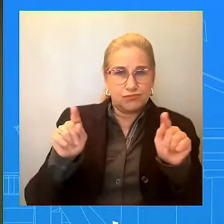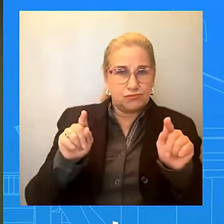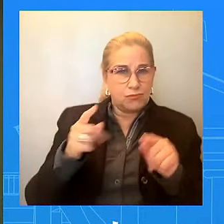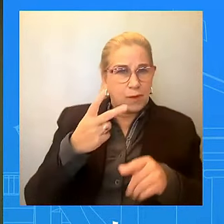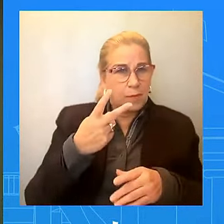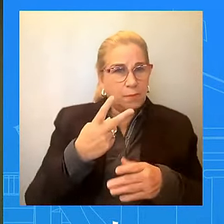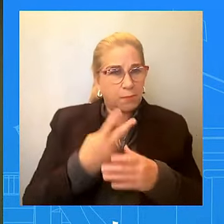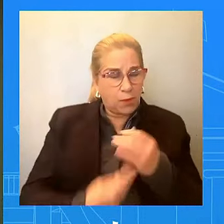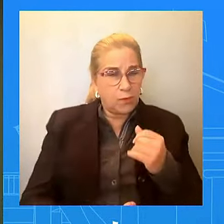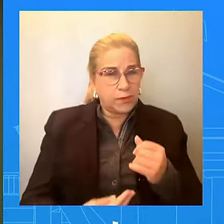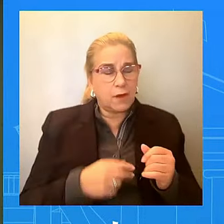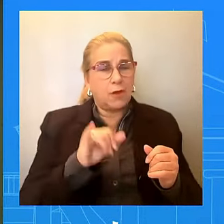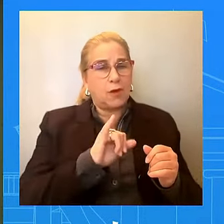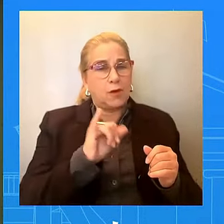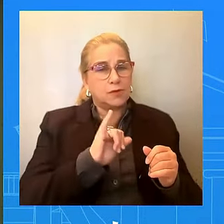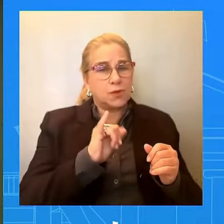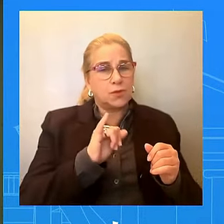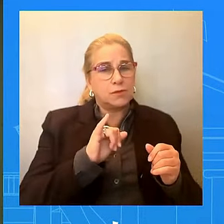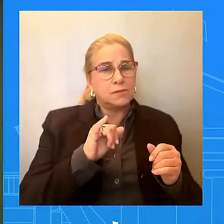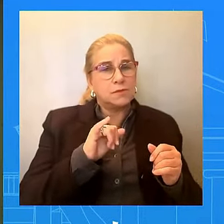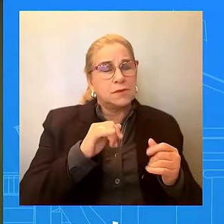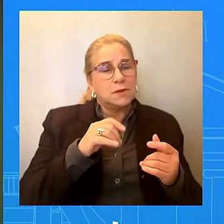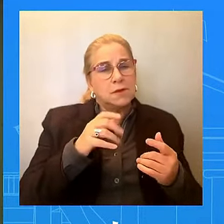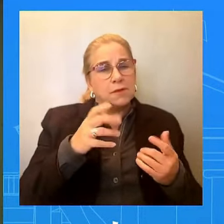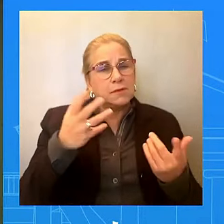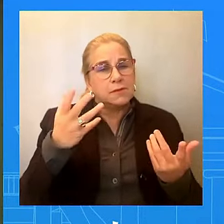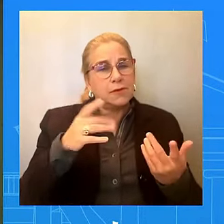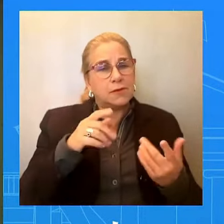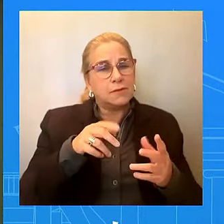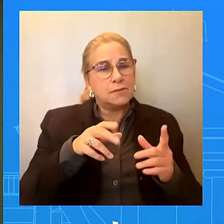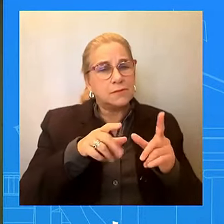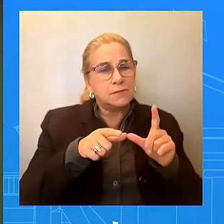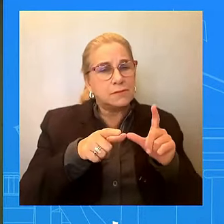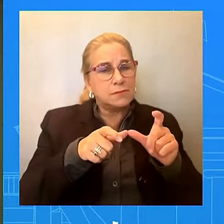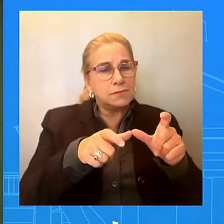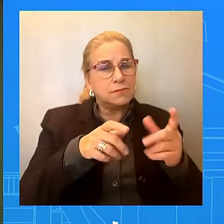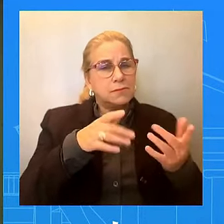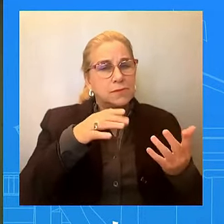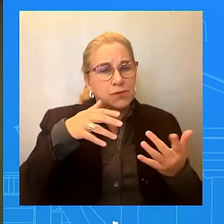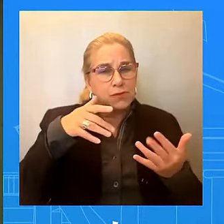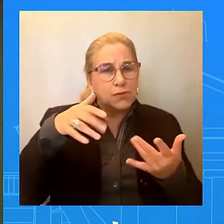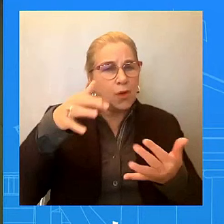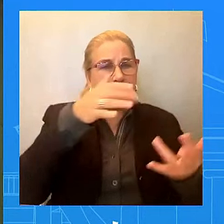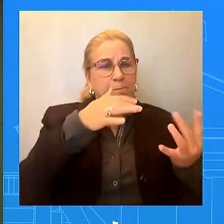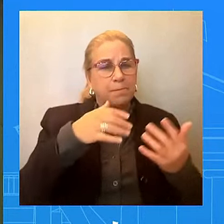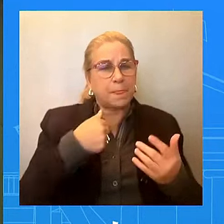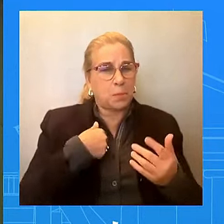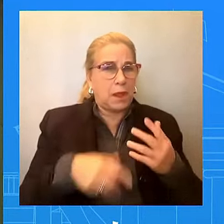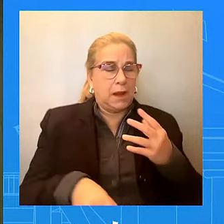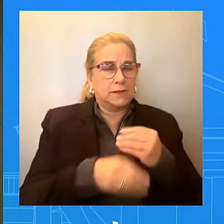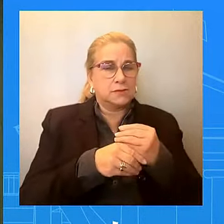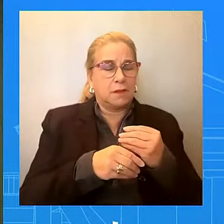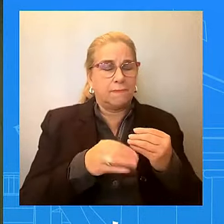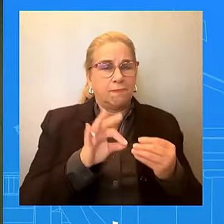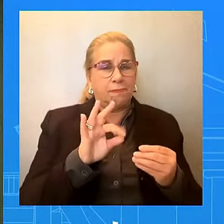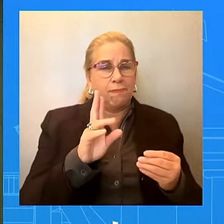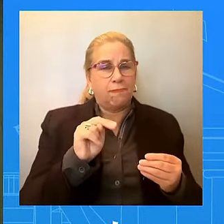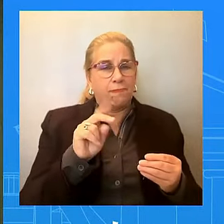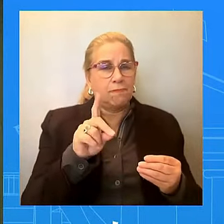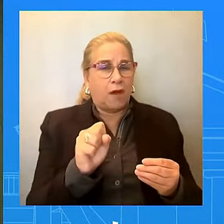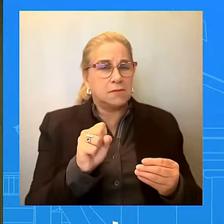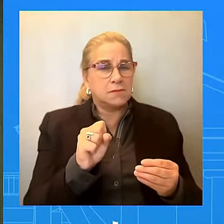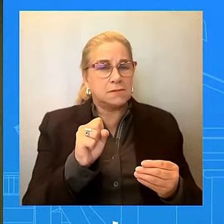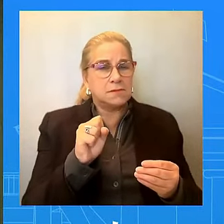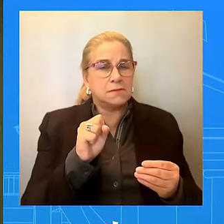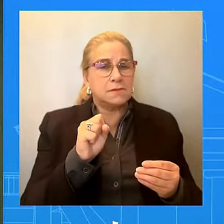said, we will need additional funds, and we implore Congress, when it returns, to